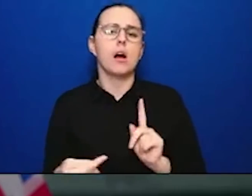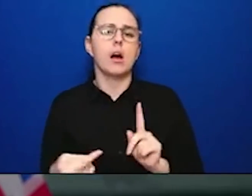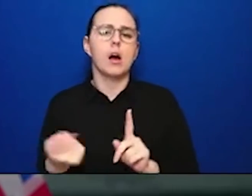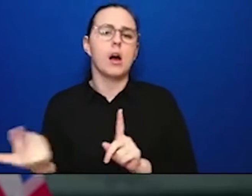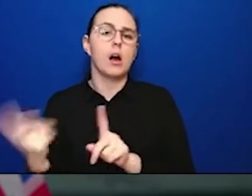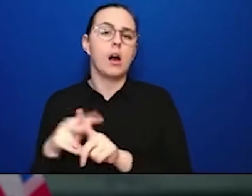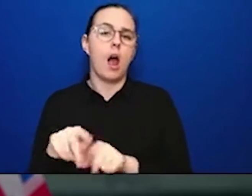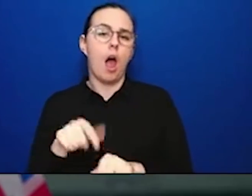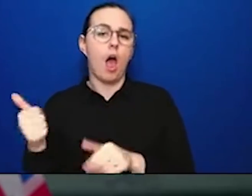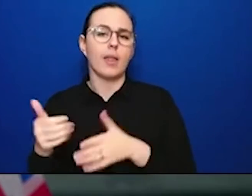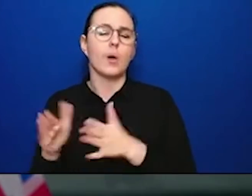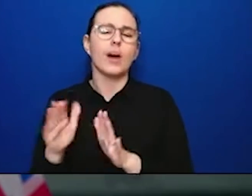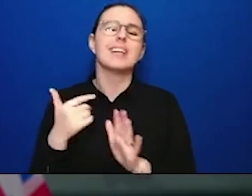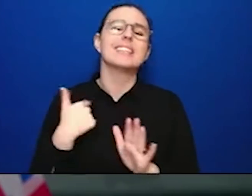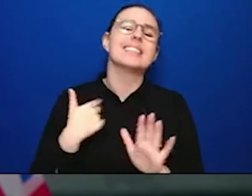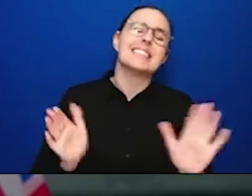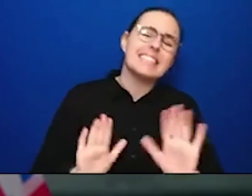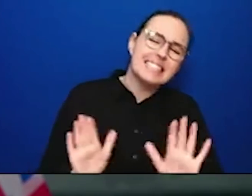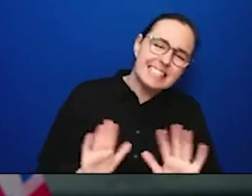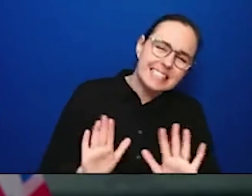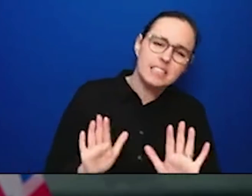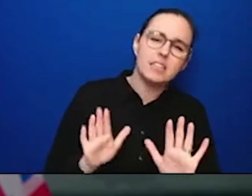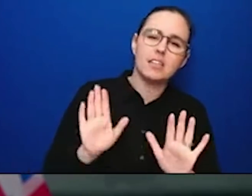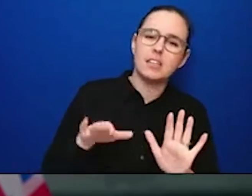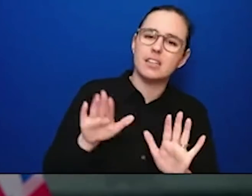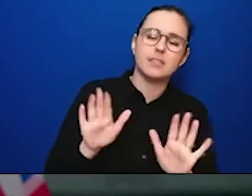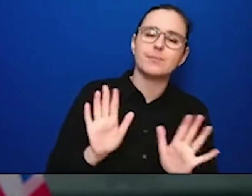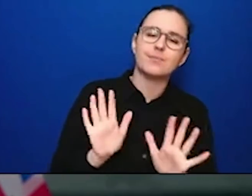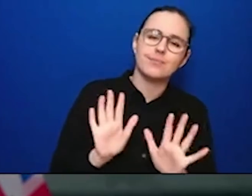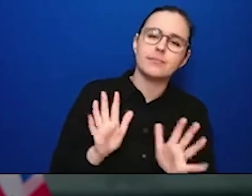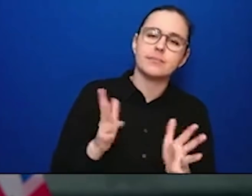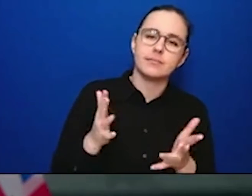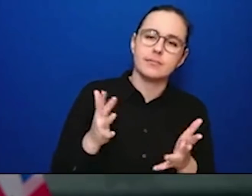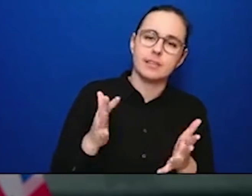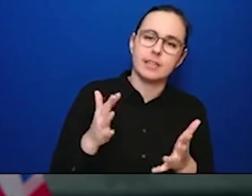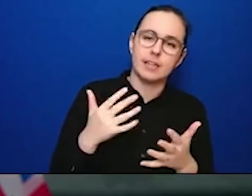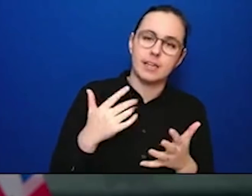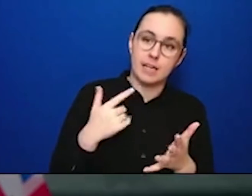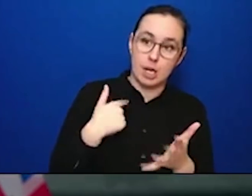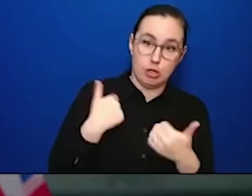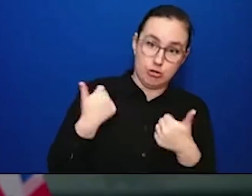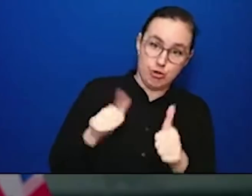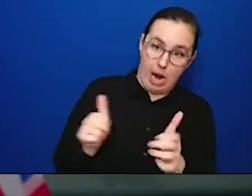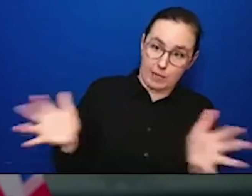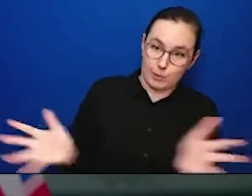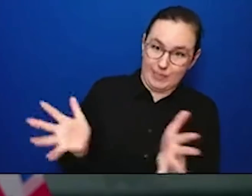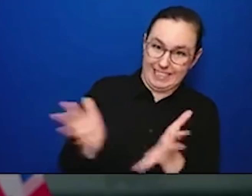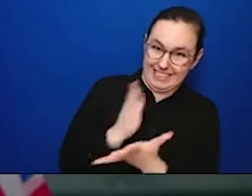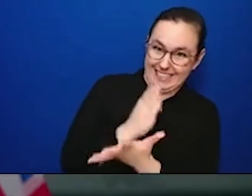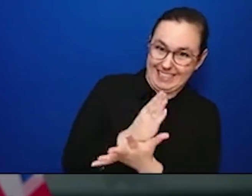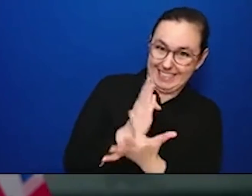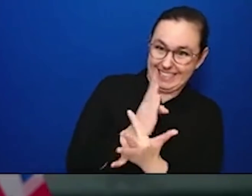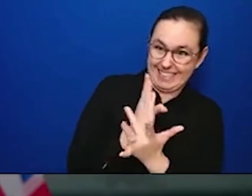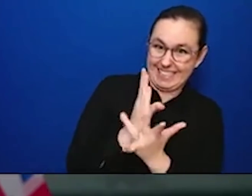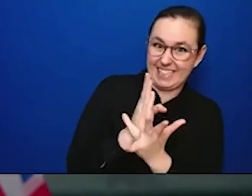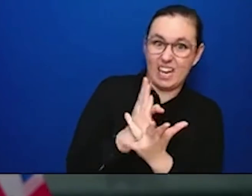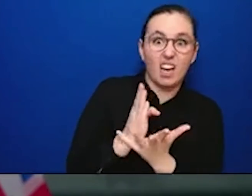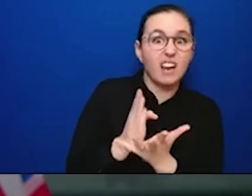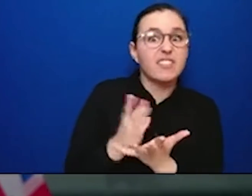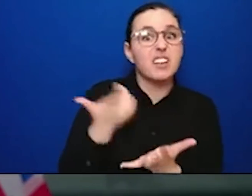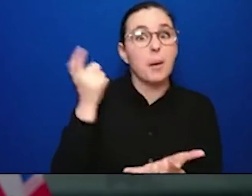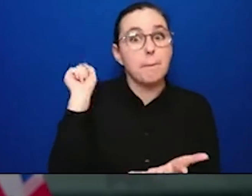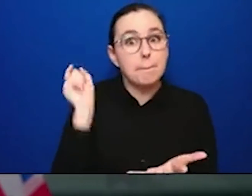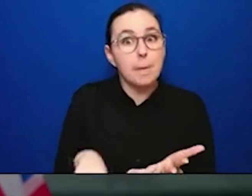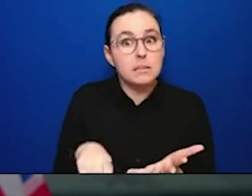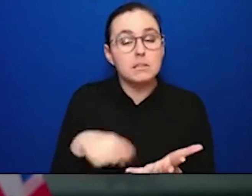have in place, and thinking about this is not about skirting the rules. It's about trying to reduce the risk